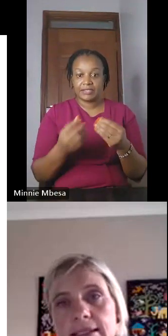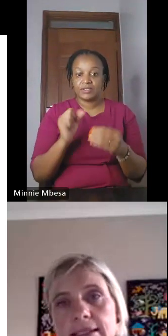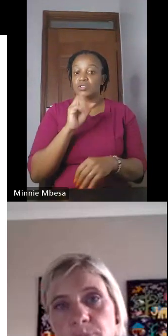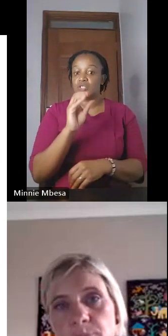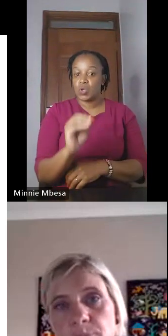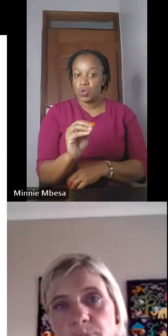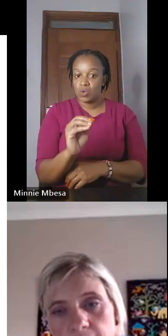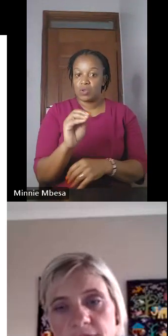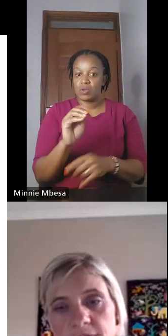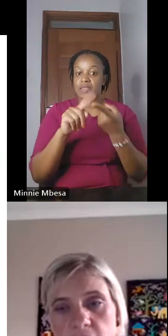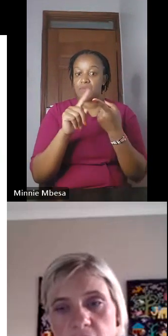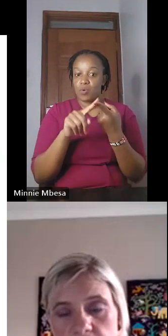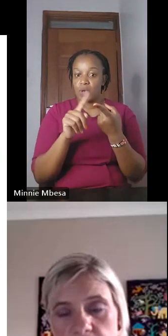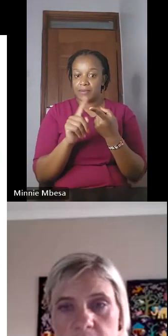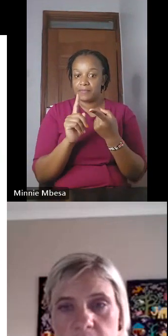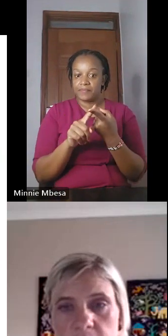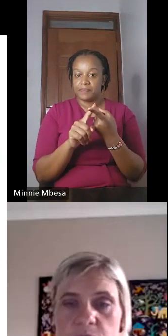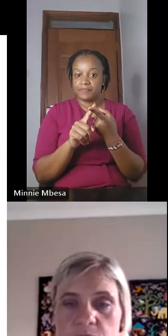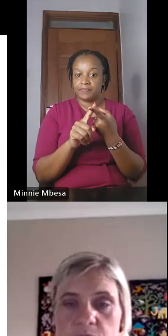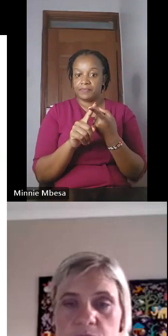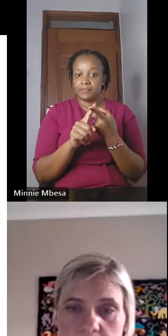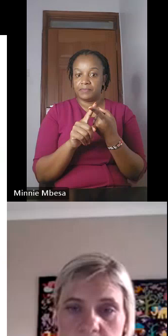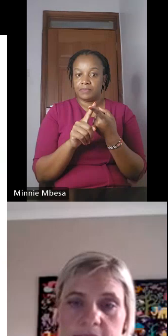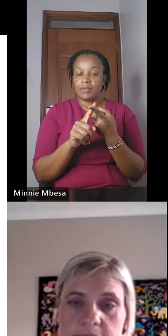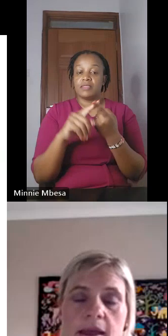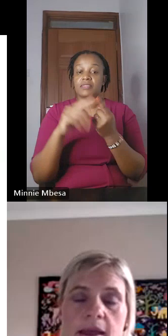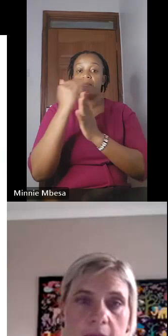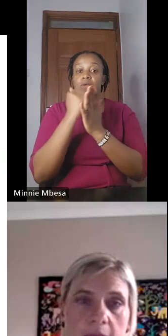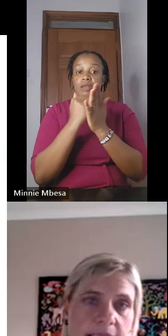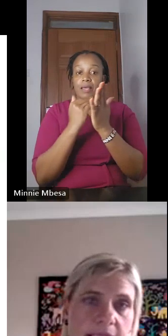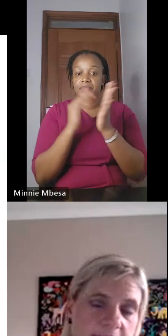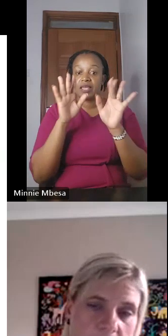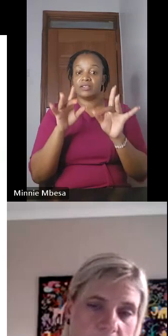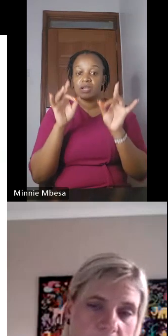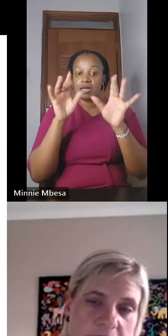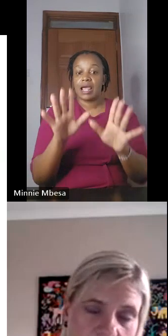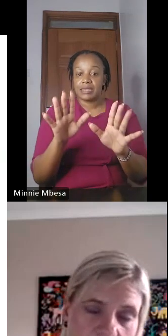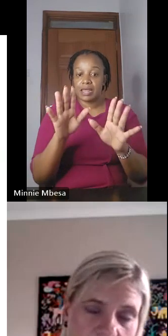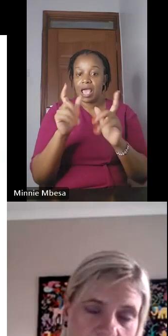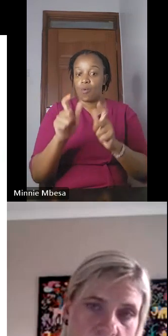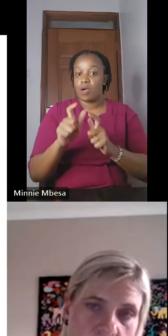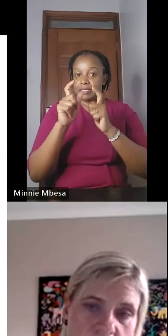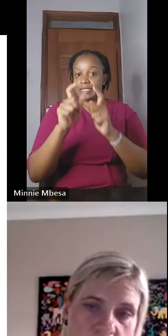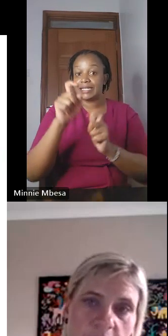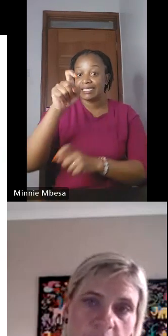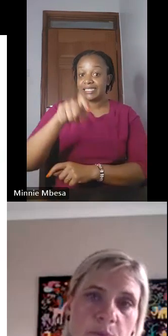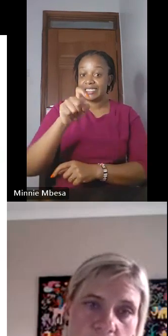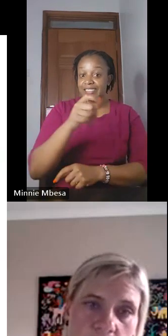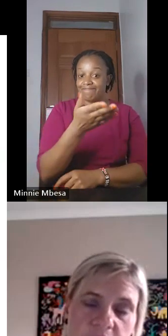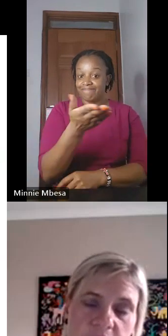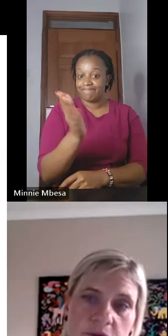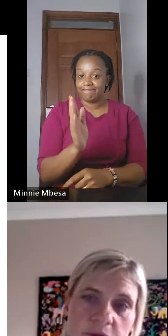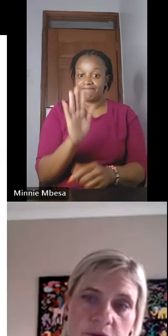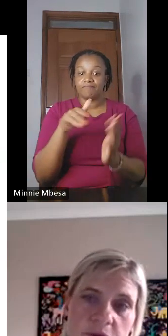all, as a program, the Australia Awards requires applicants to have 5 years